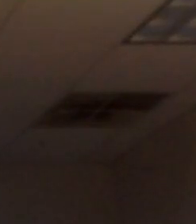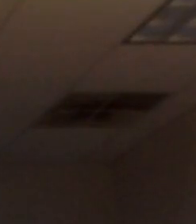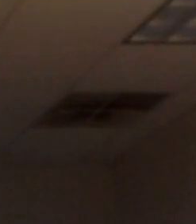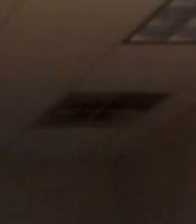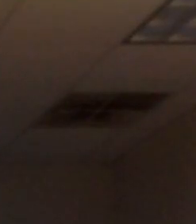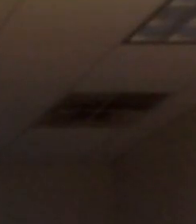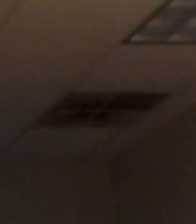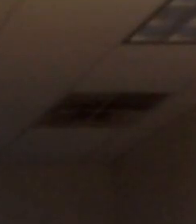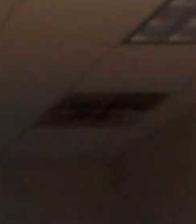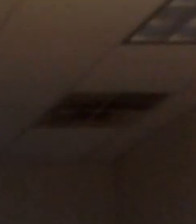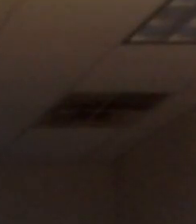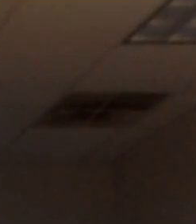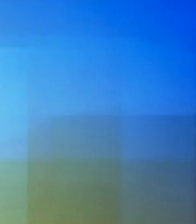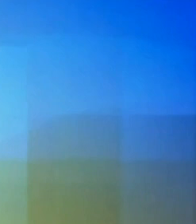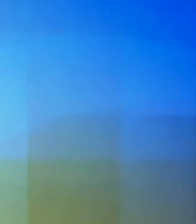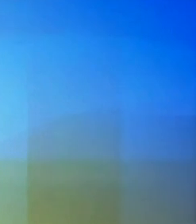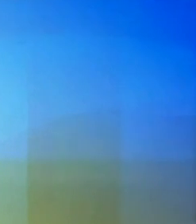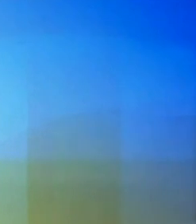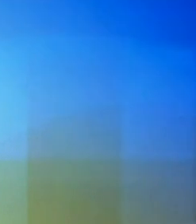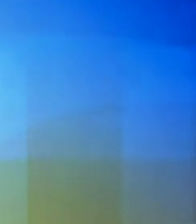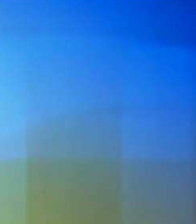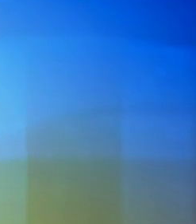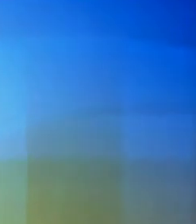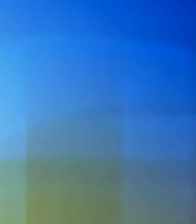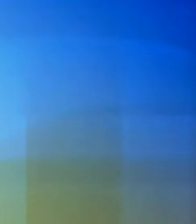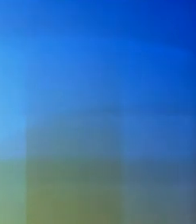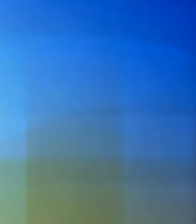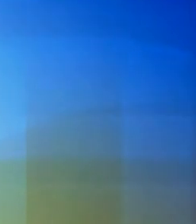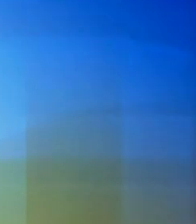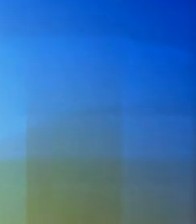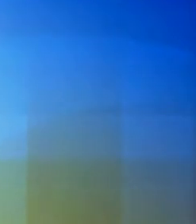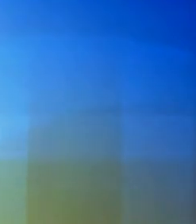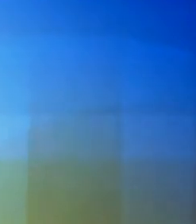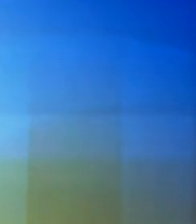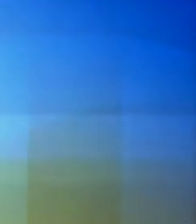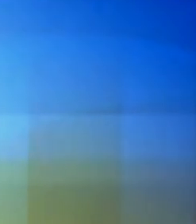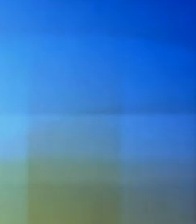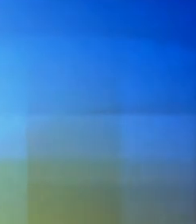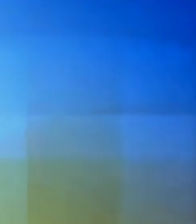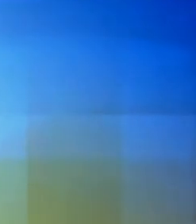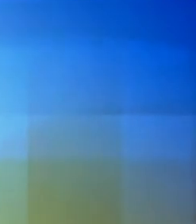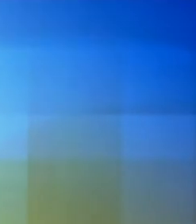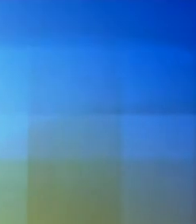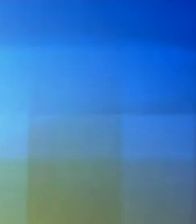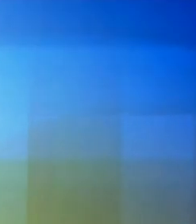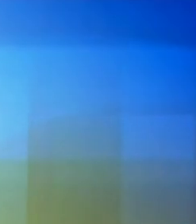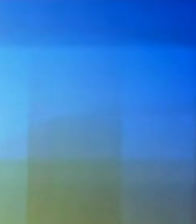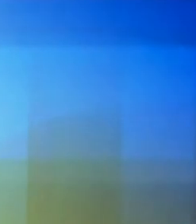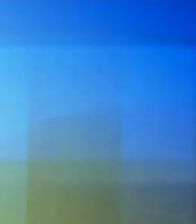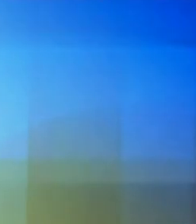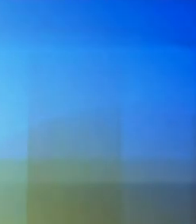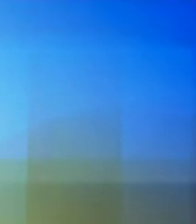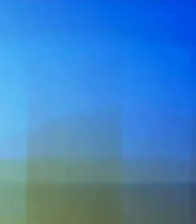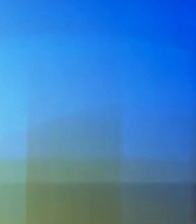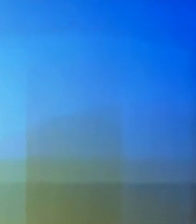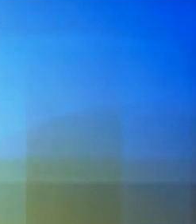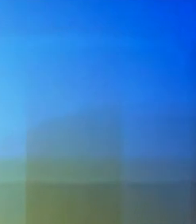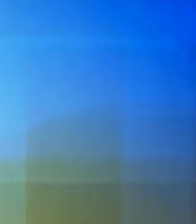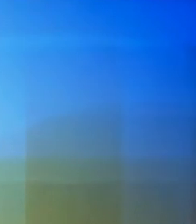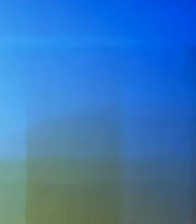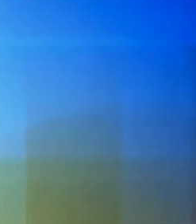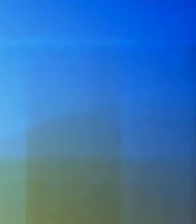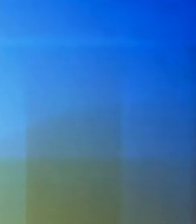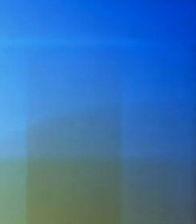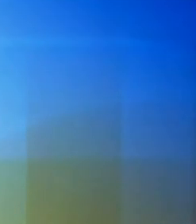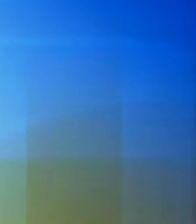in-person meetings. We want to get a regional perspective from the Owensboro and Kentucky's western Coalfield region this evening. For that, we